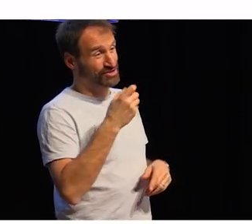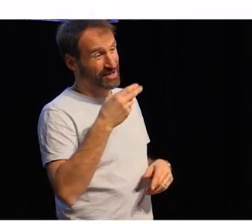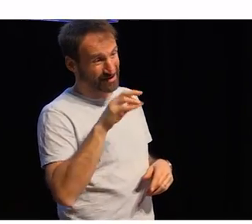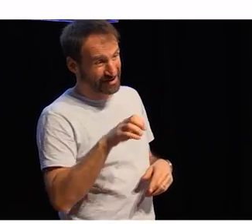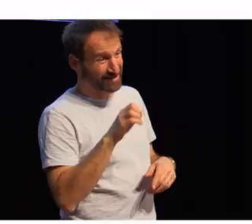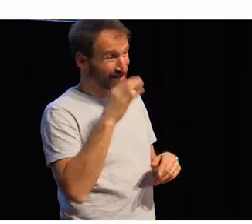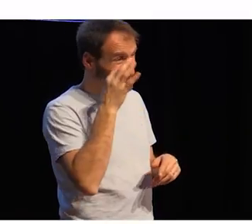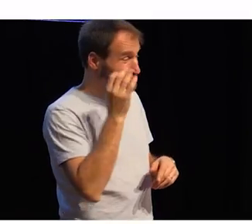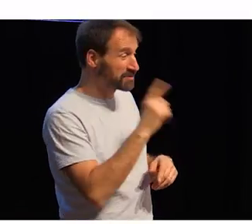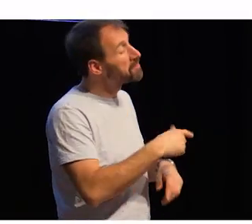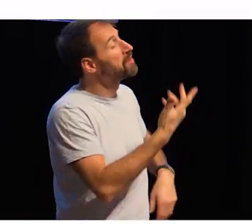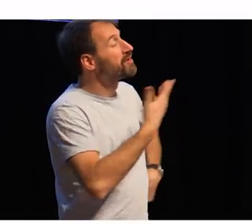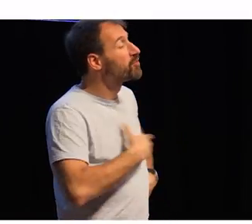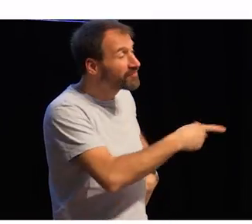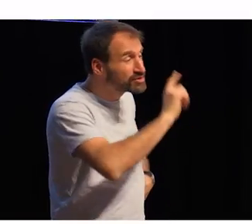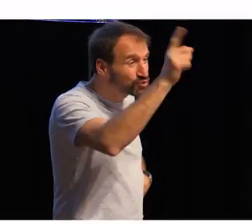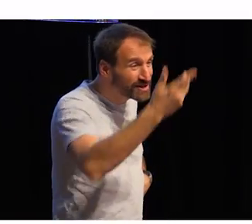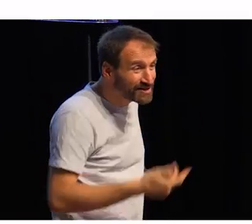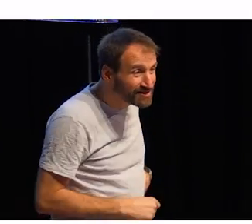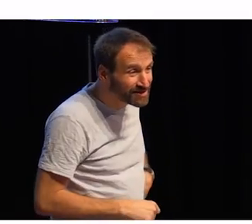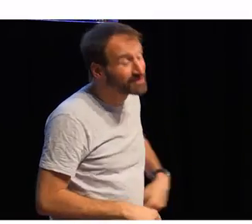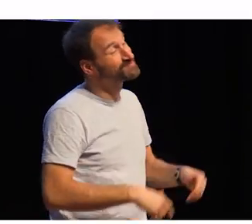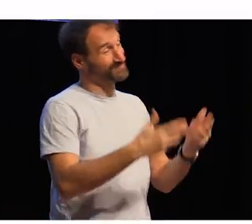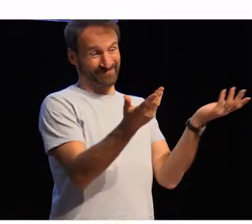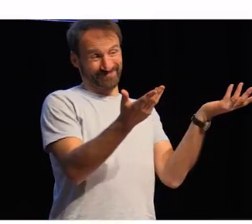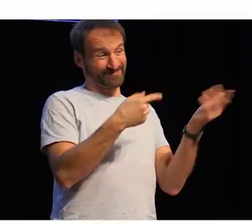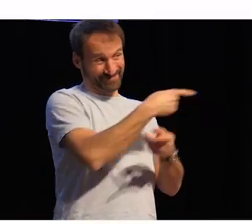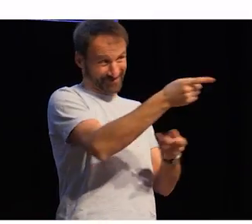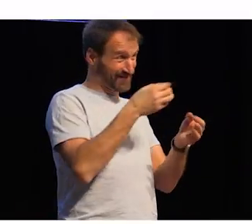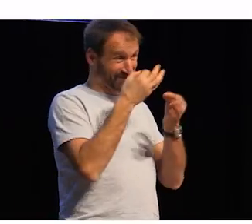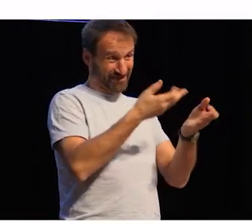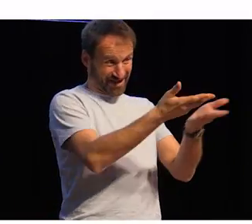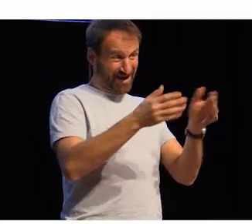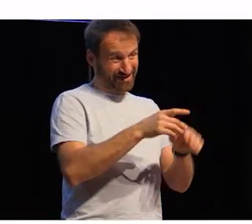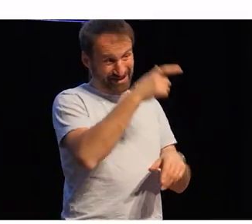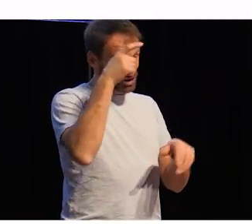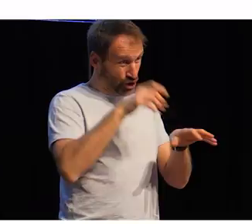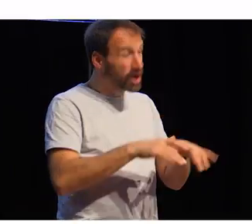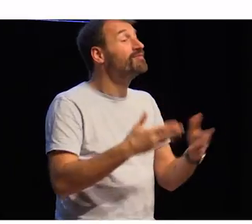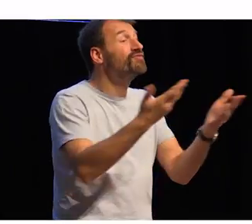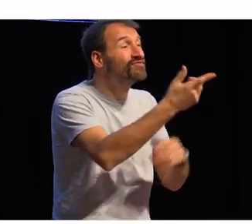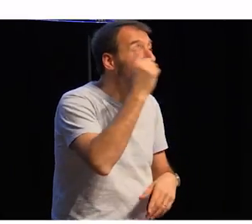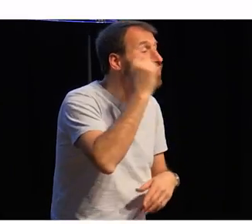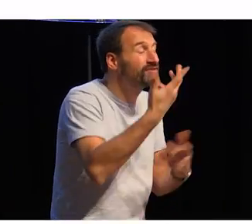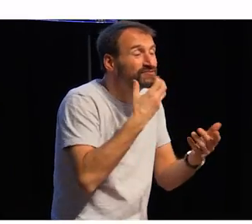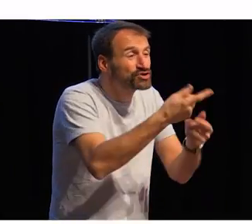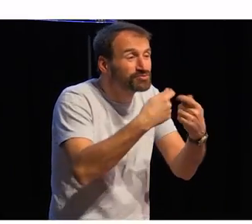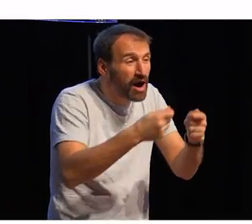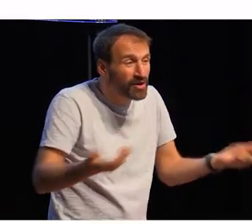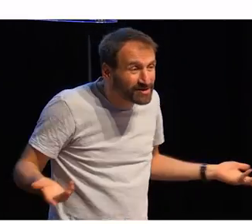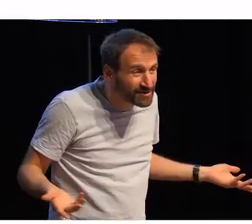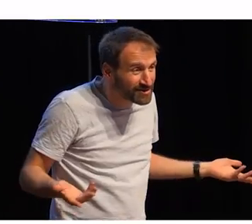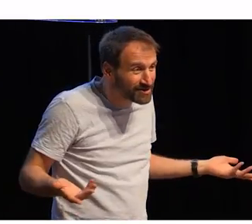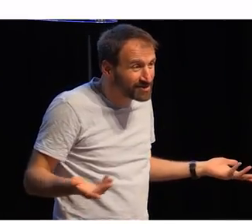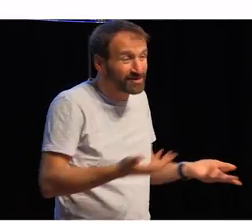where do you want to go? In our case, as engineers, well, what do we want to build? But Alice was like, well, I really don't know. Like, what